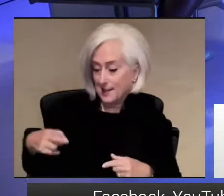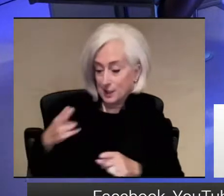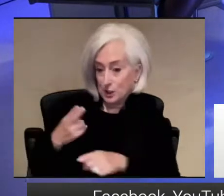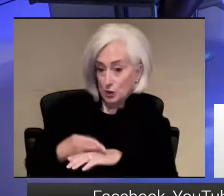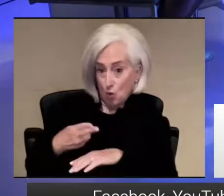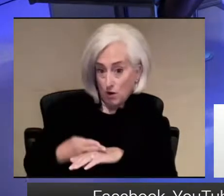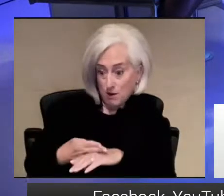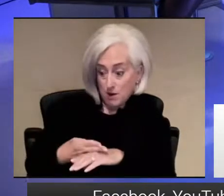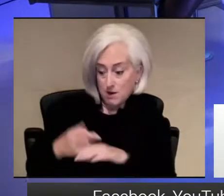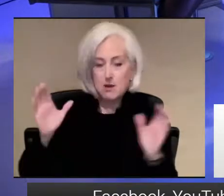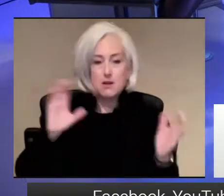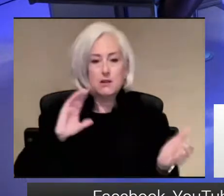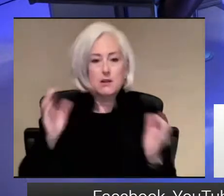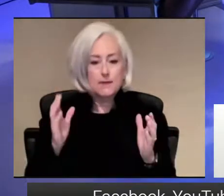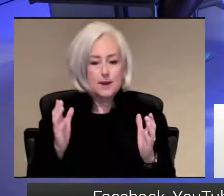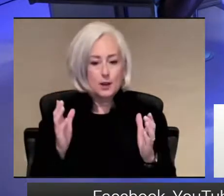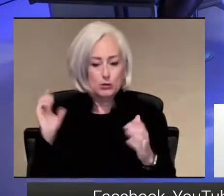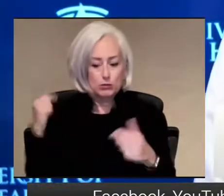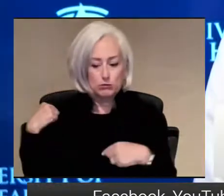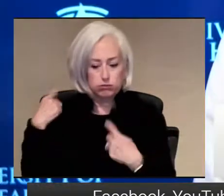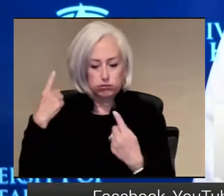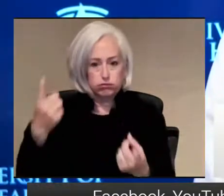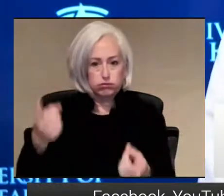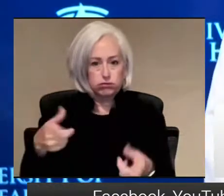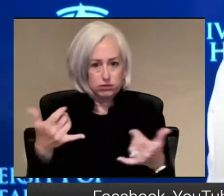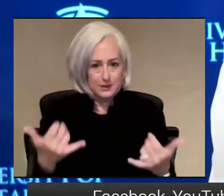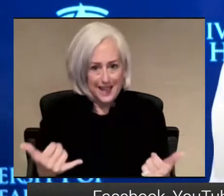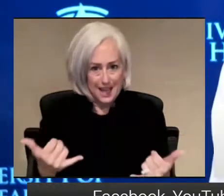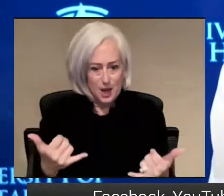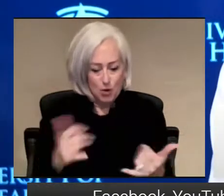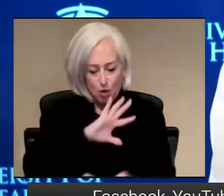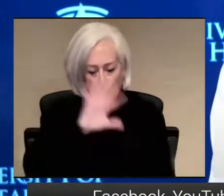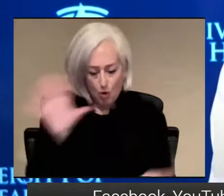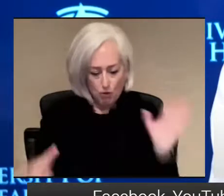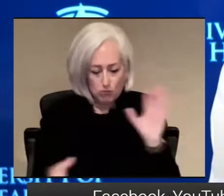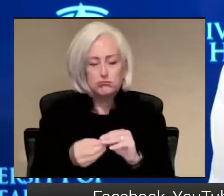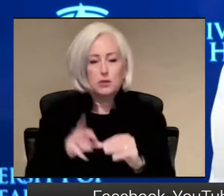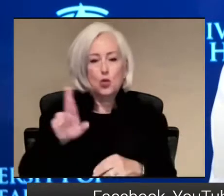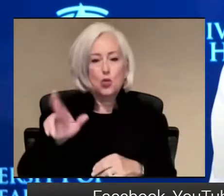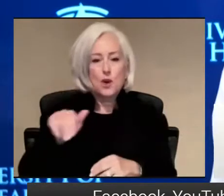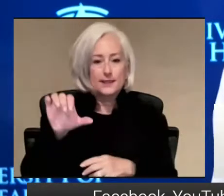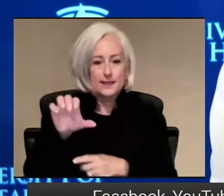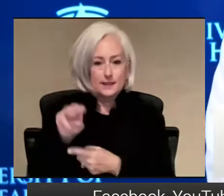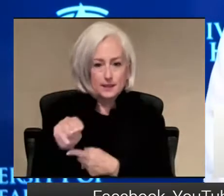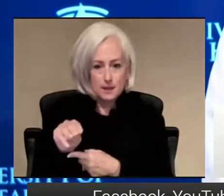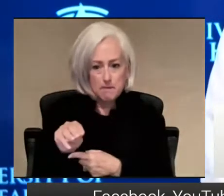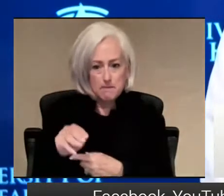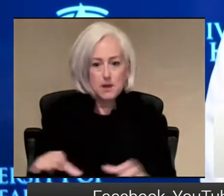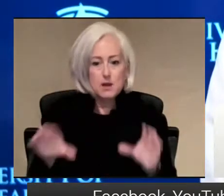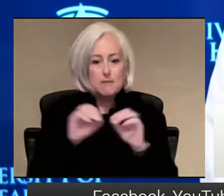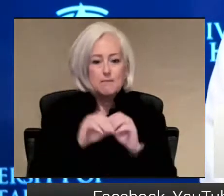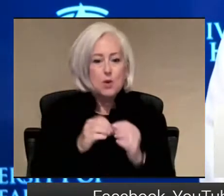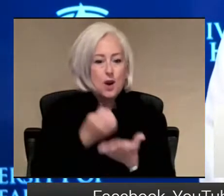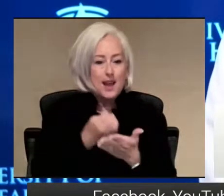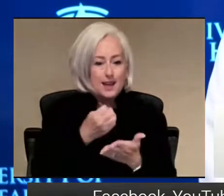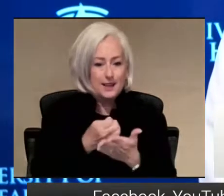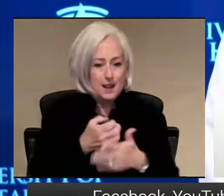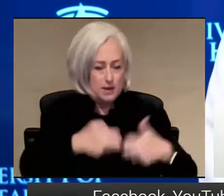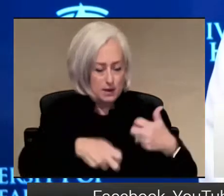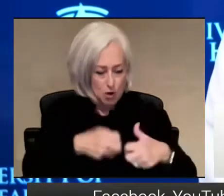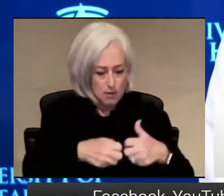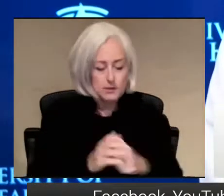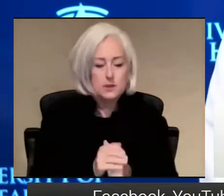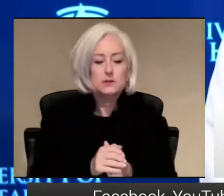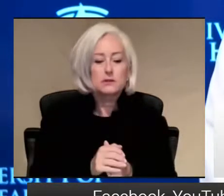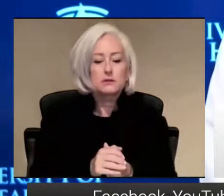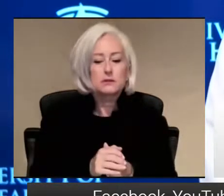current racism, and all the above, right? And then, in addition, more difficult economic circumstance. And during COVID, that's got to have